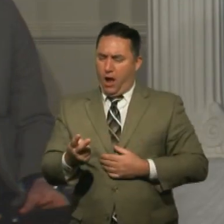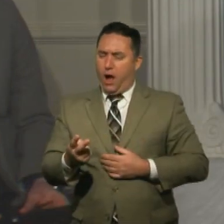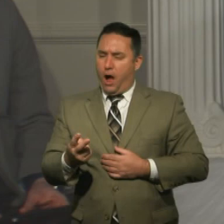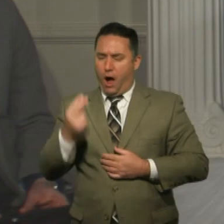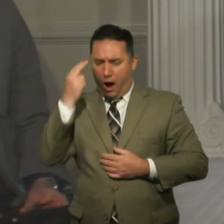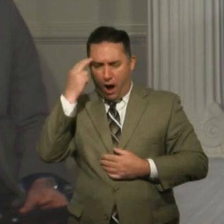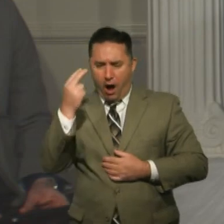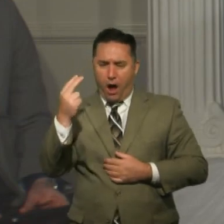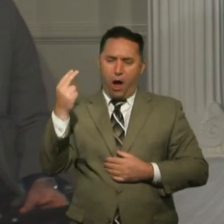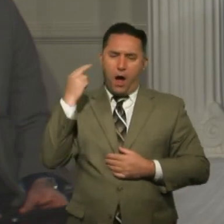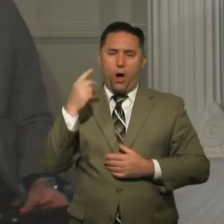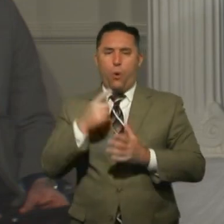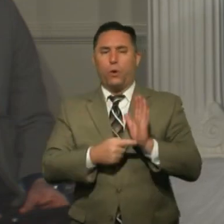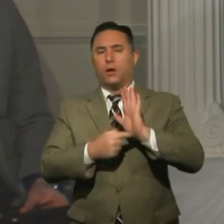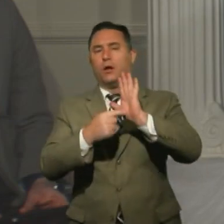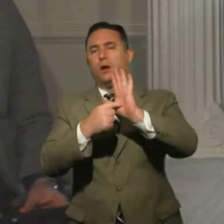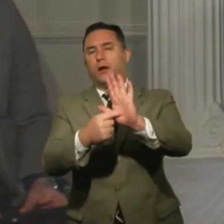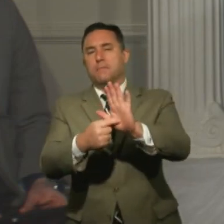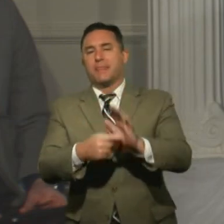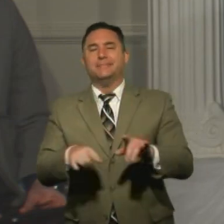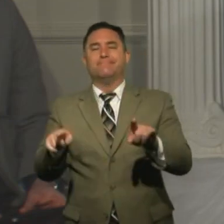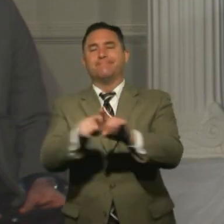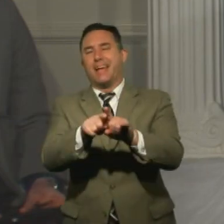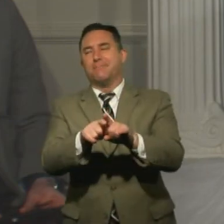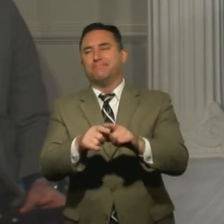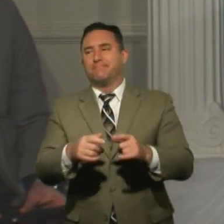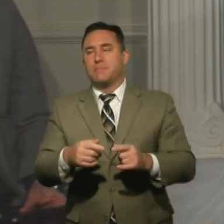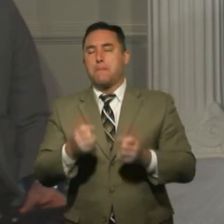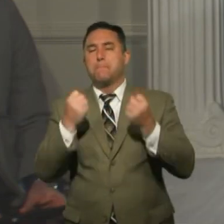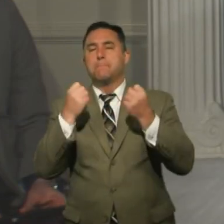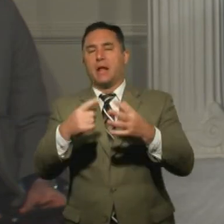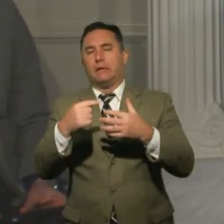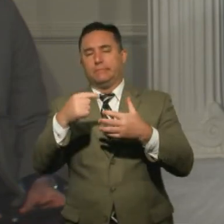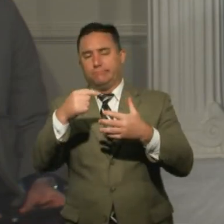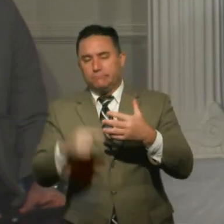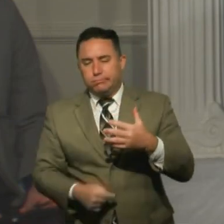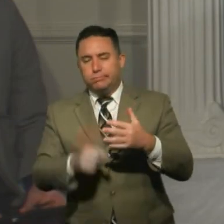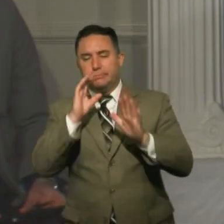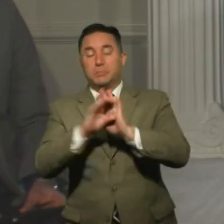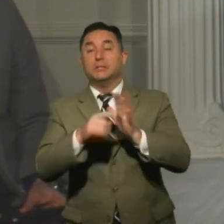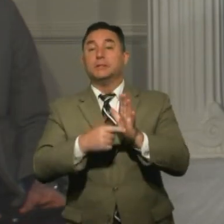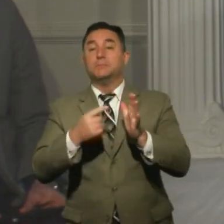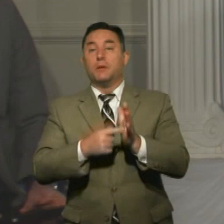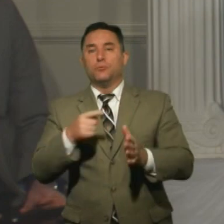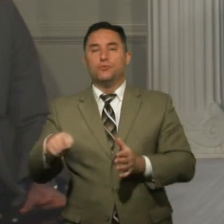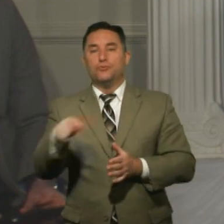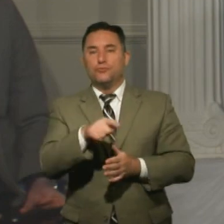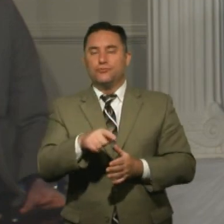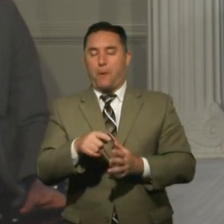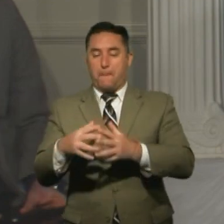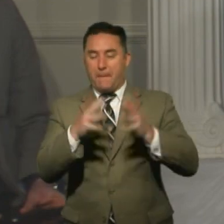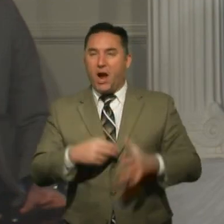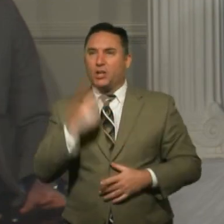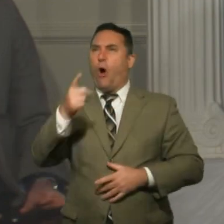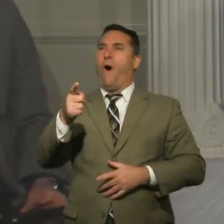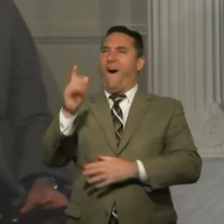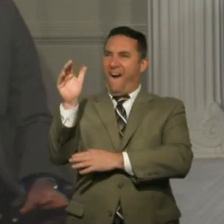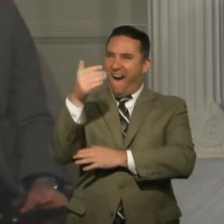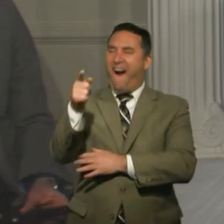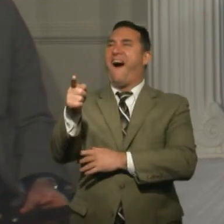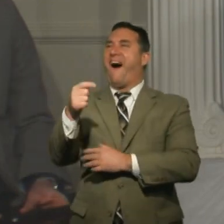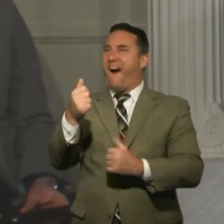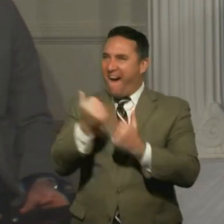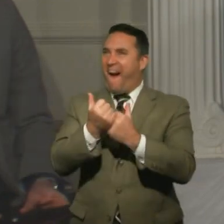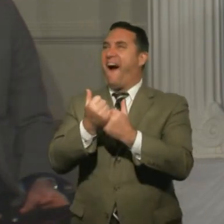what it represents. And I have the same thing, many symbols. Sometimes you're American, you see something patriotic, you see a flag.